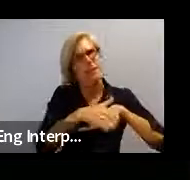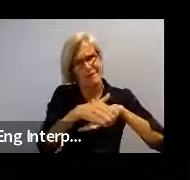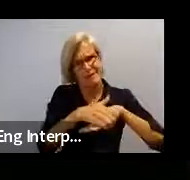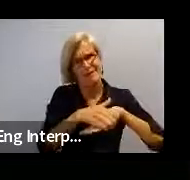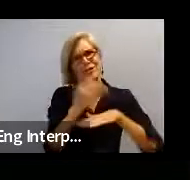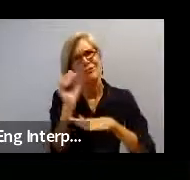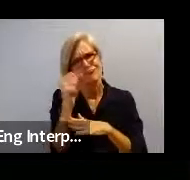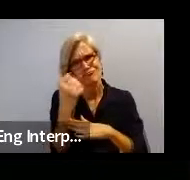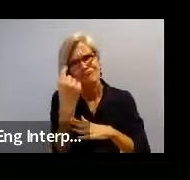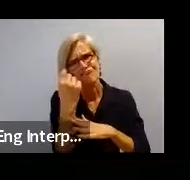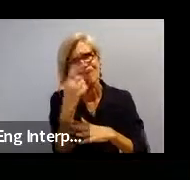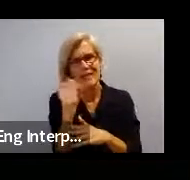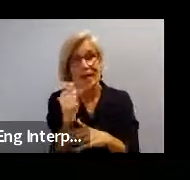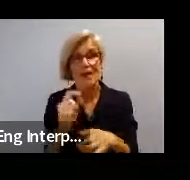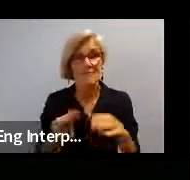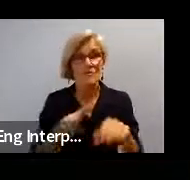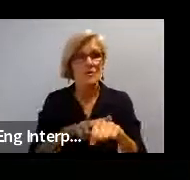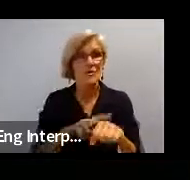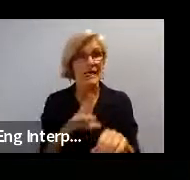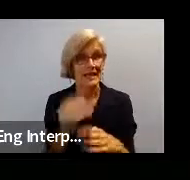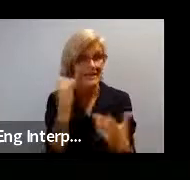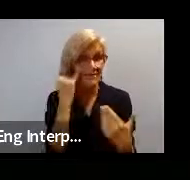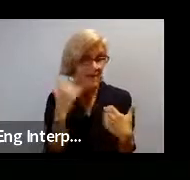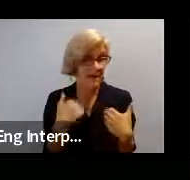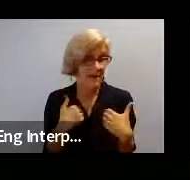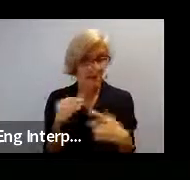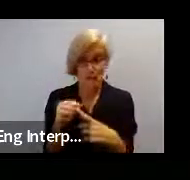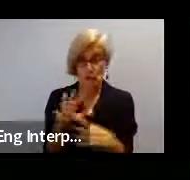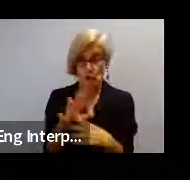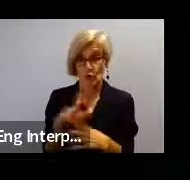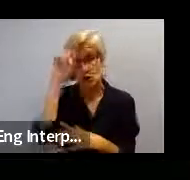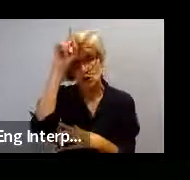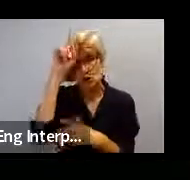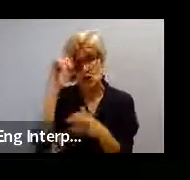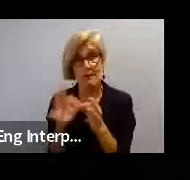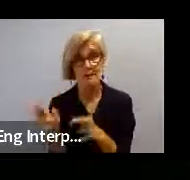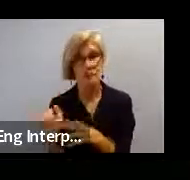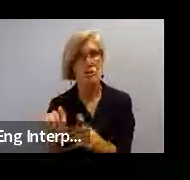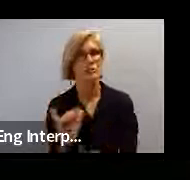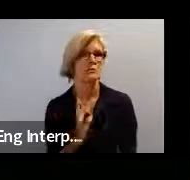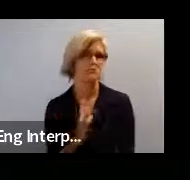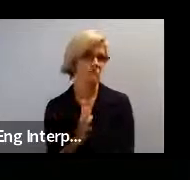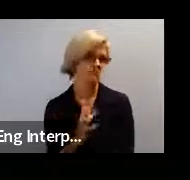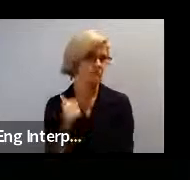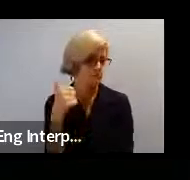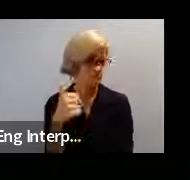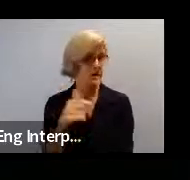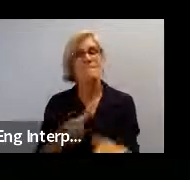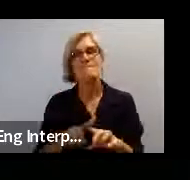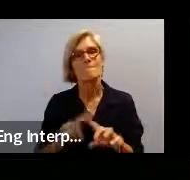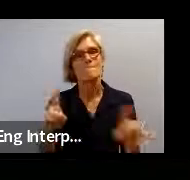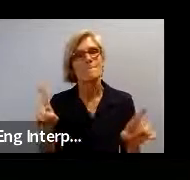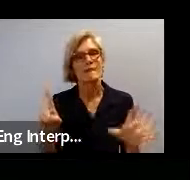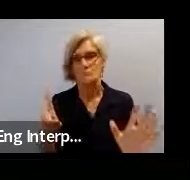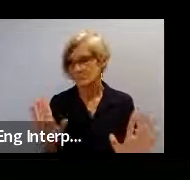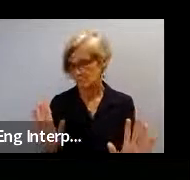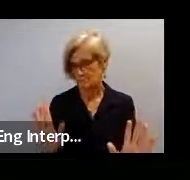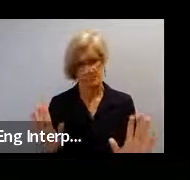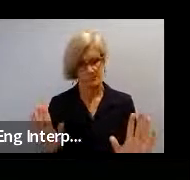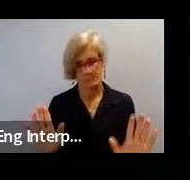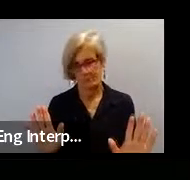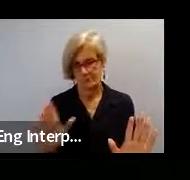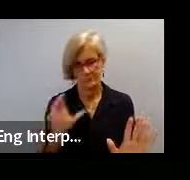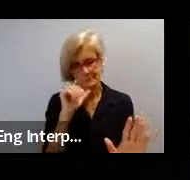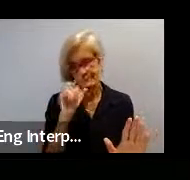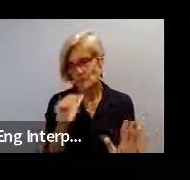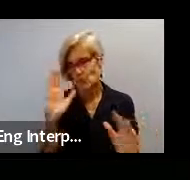with the English language. And if they have any exposure to the German language, that's wonderful too. but we do not by any means